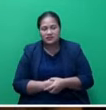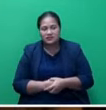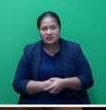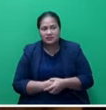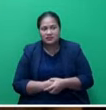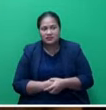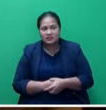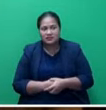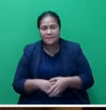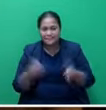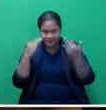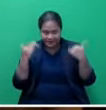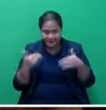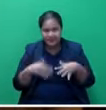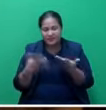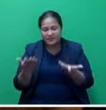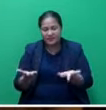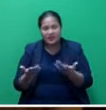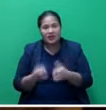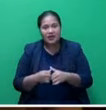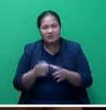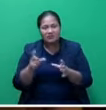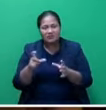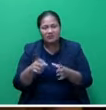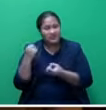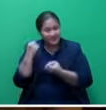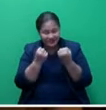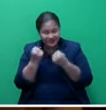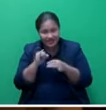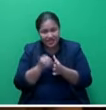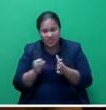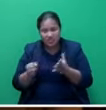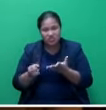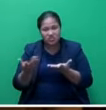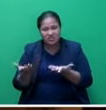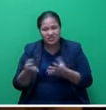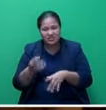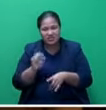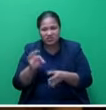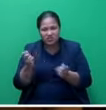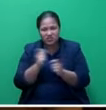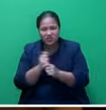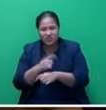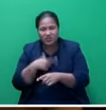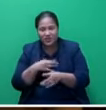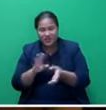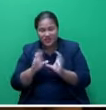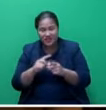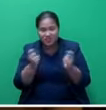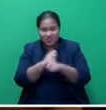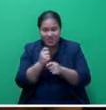Mr. Speaker, the cane industry isn't changing as quickly as the climate, but we have made progress.